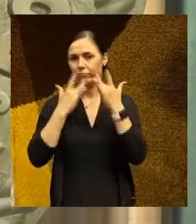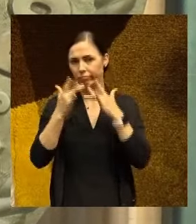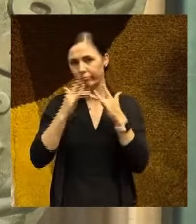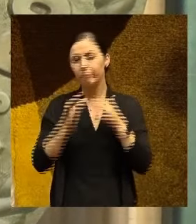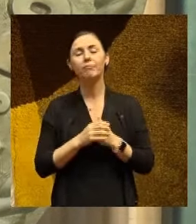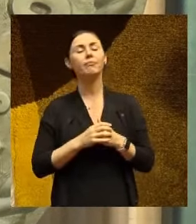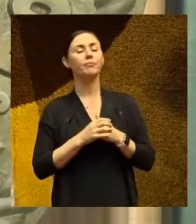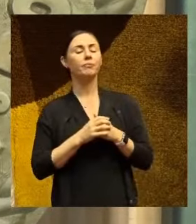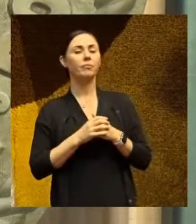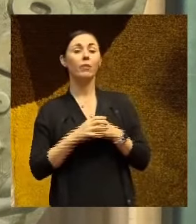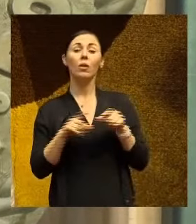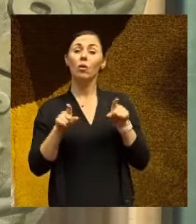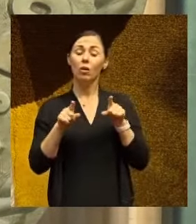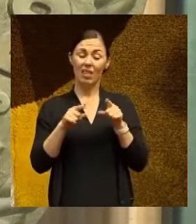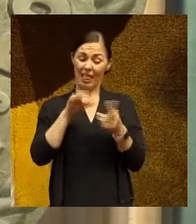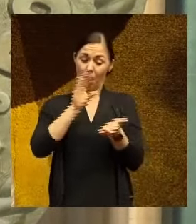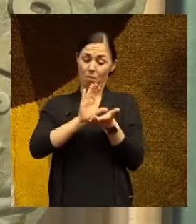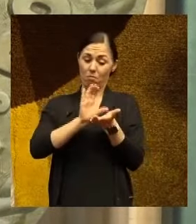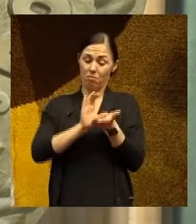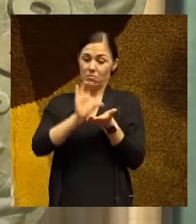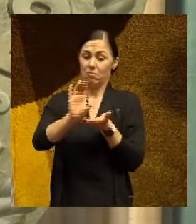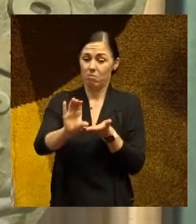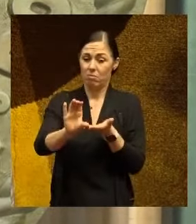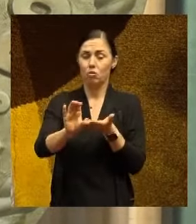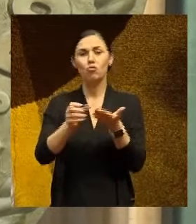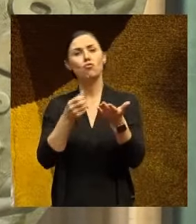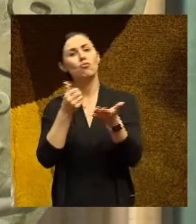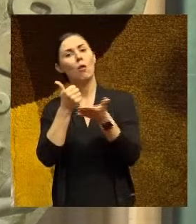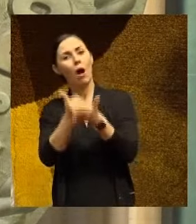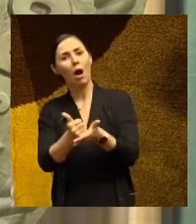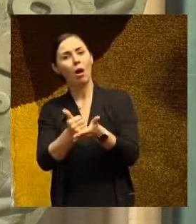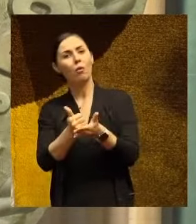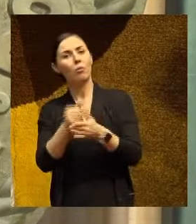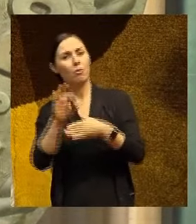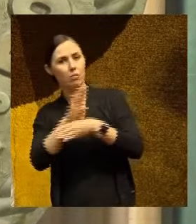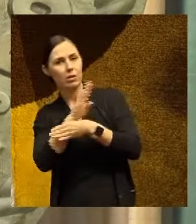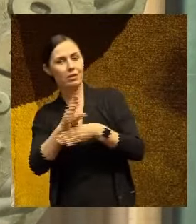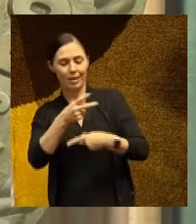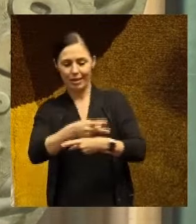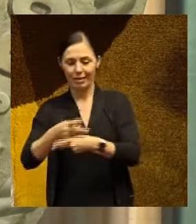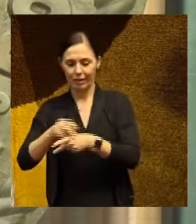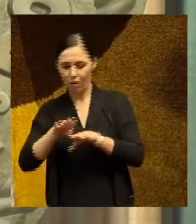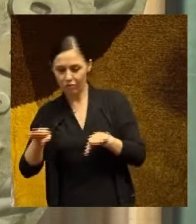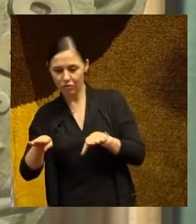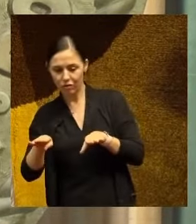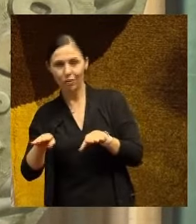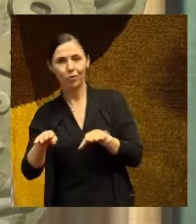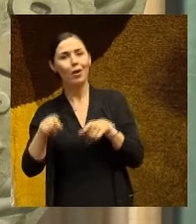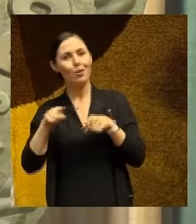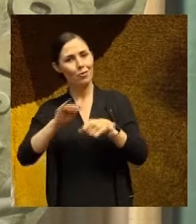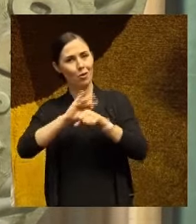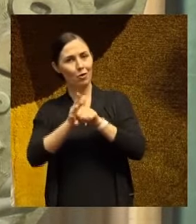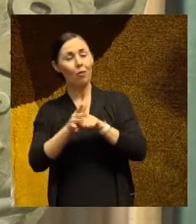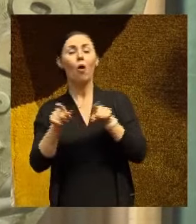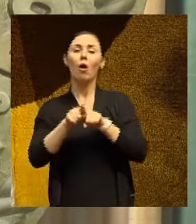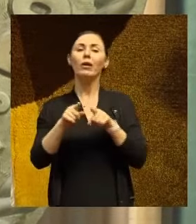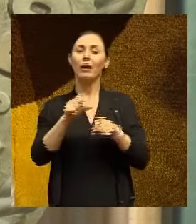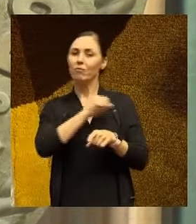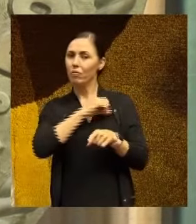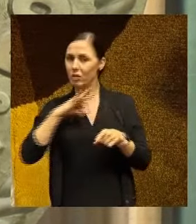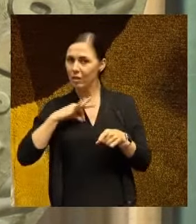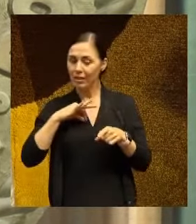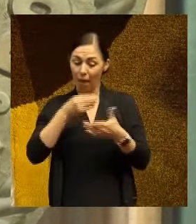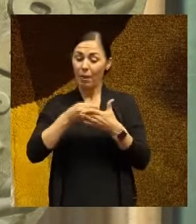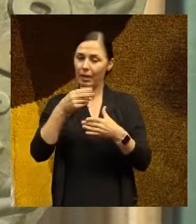businesses weathering the challenges of the pandemic and can be used for personnel costs, training,